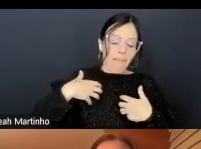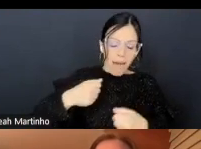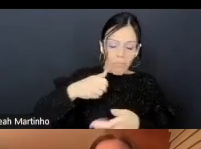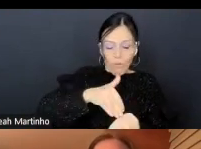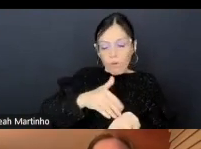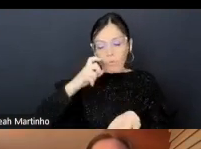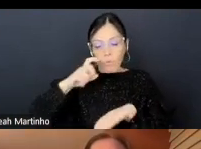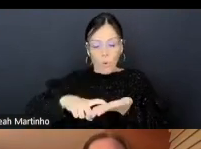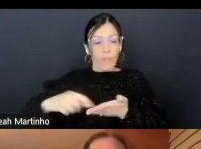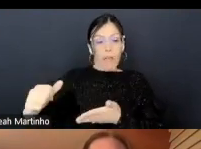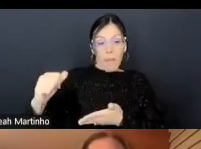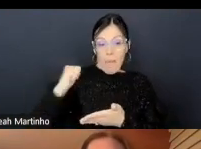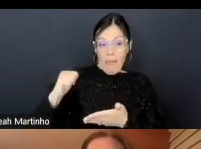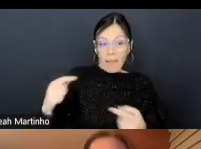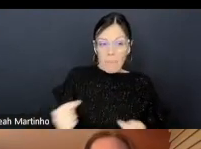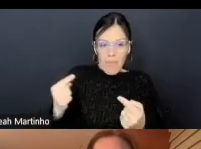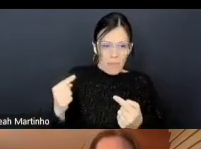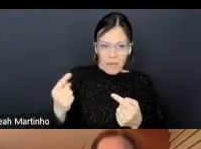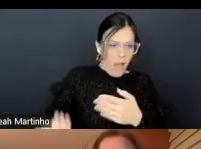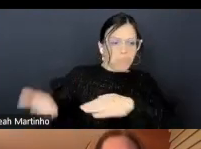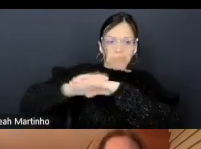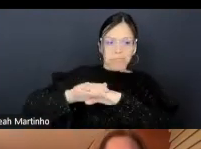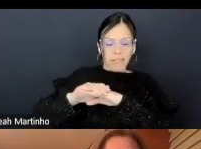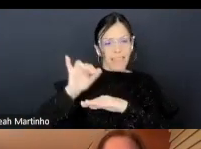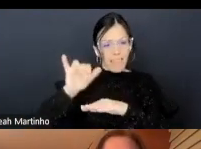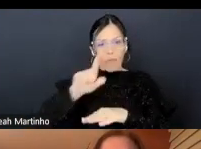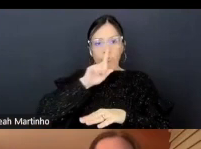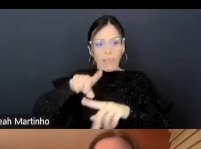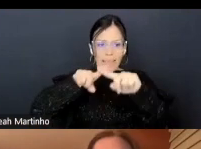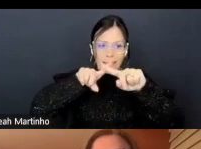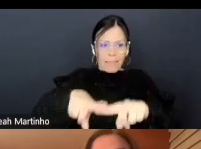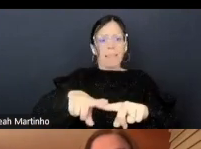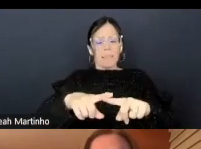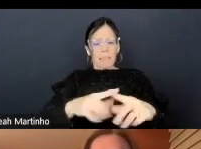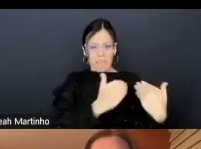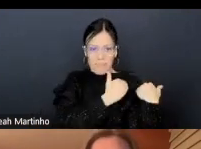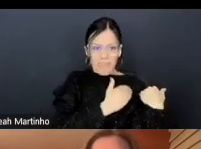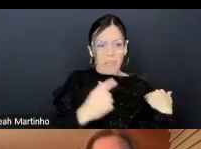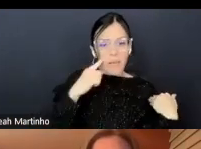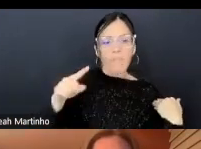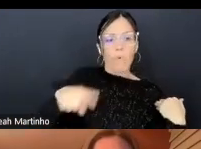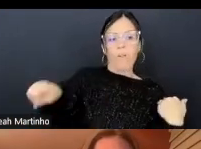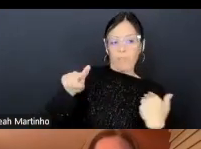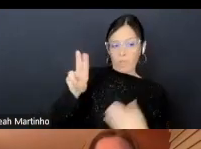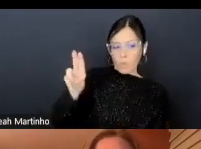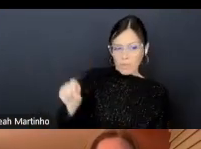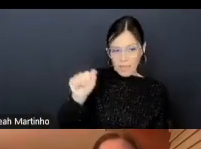phenomenon that was placing an outsized burden on the us's rather meager disability welfare programs